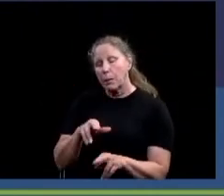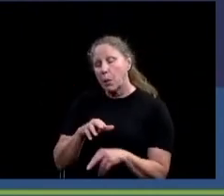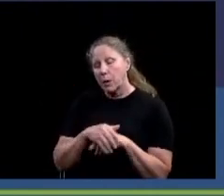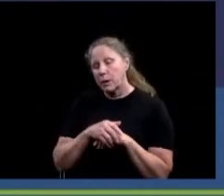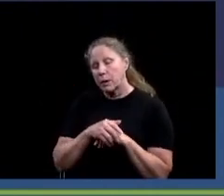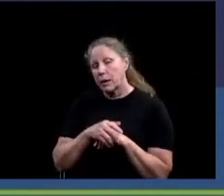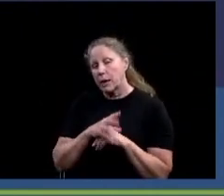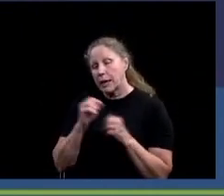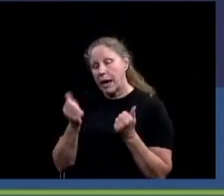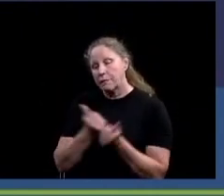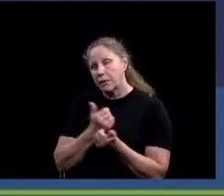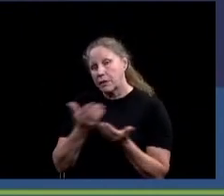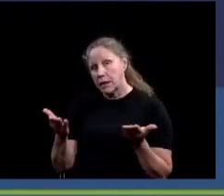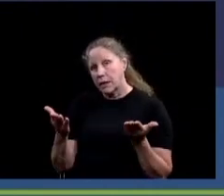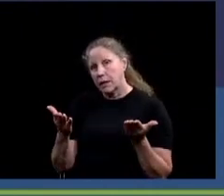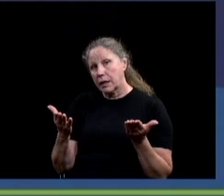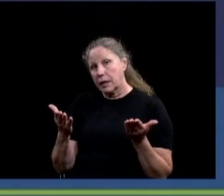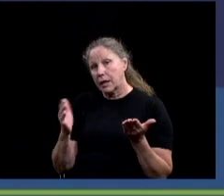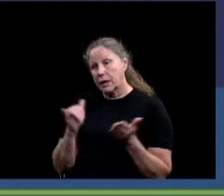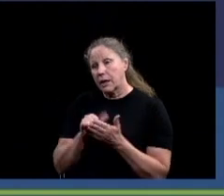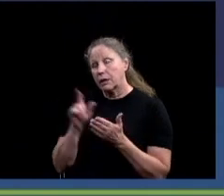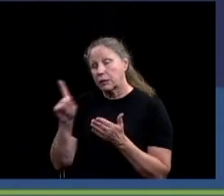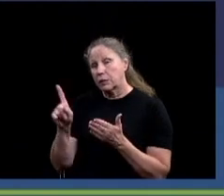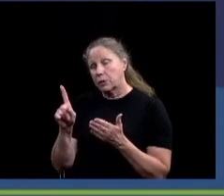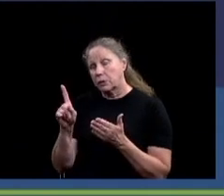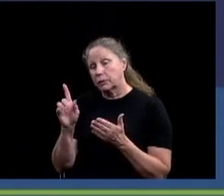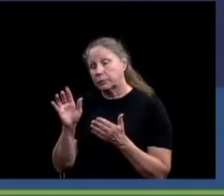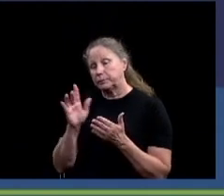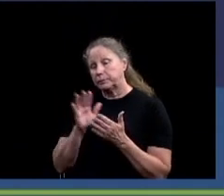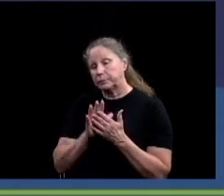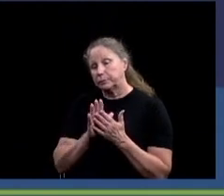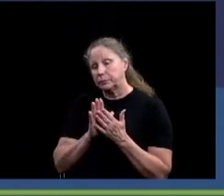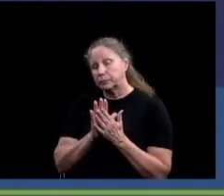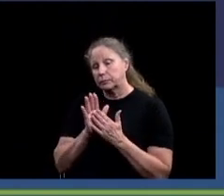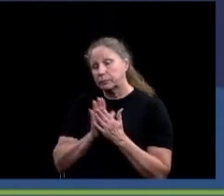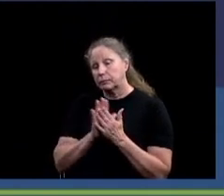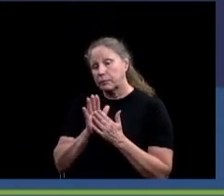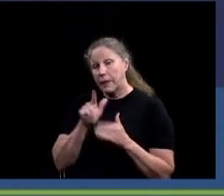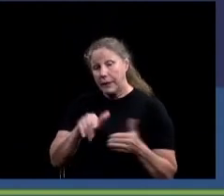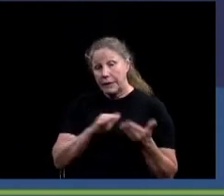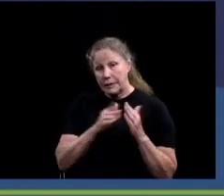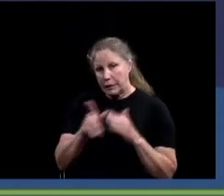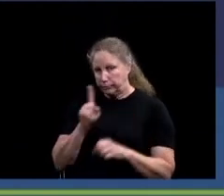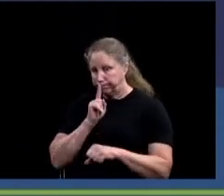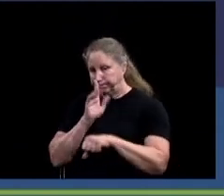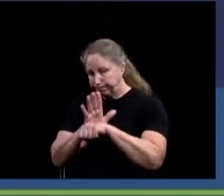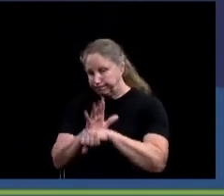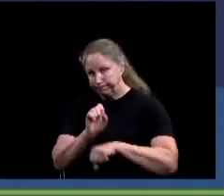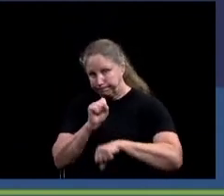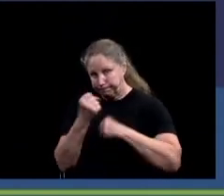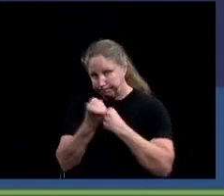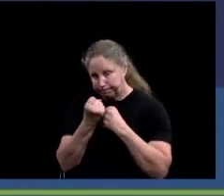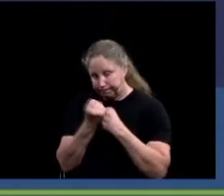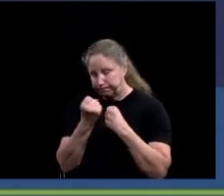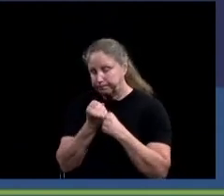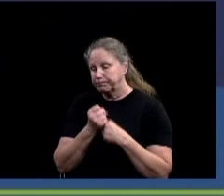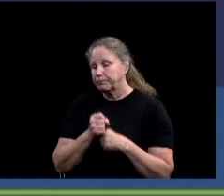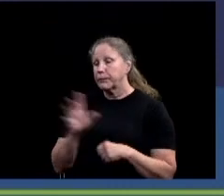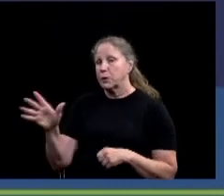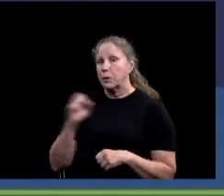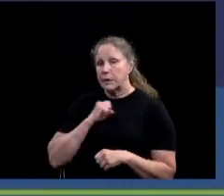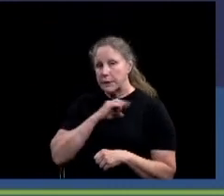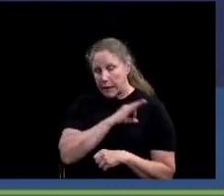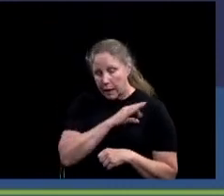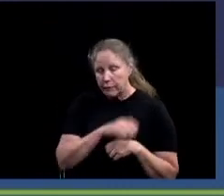dedication to this city and your staff and making